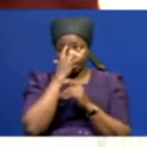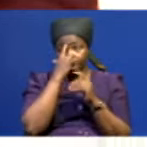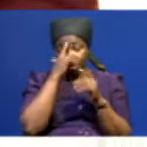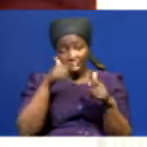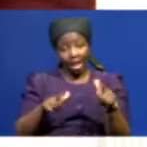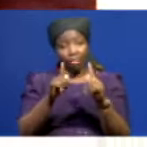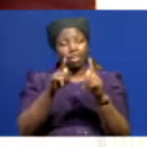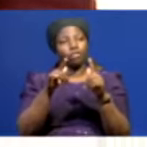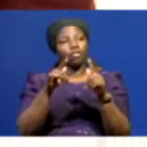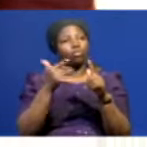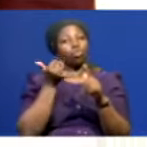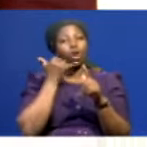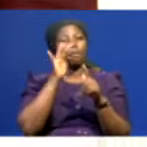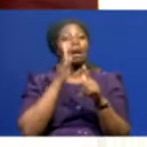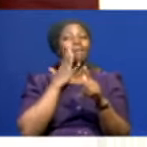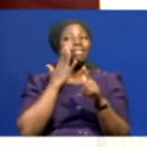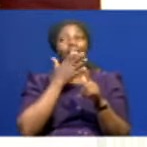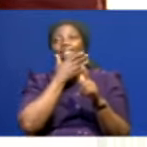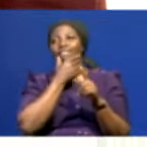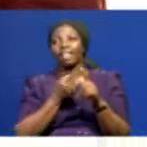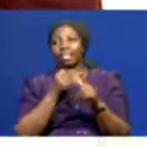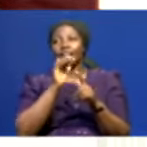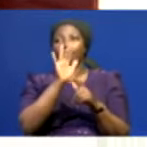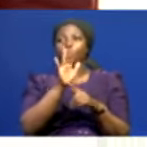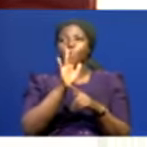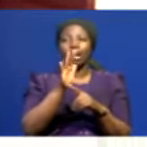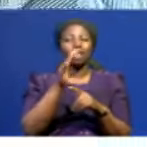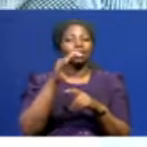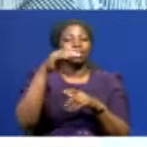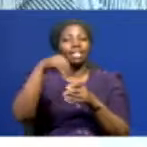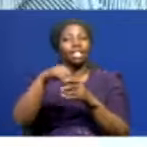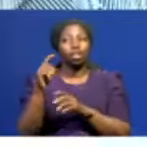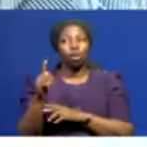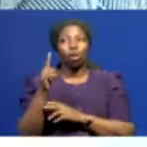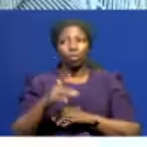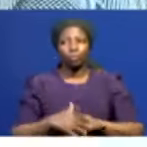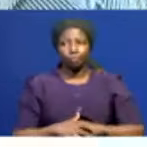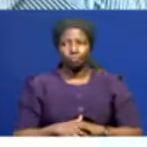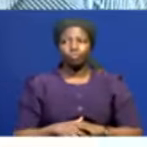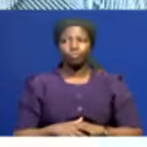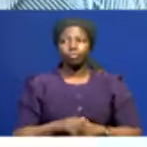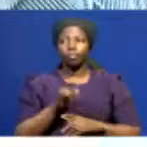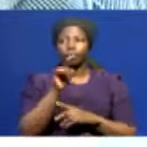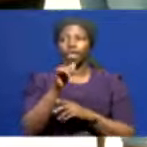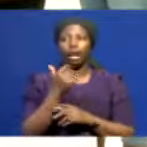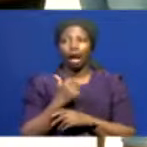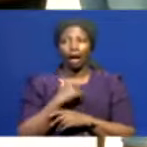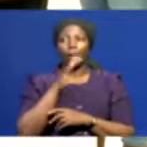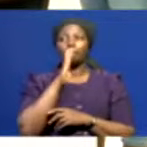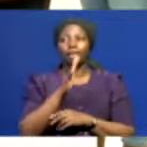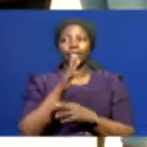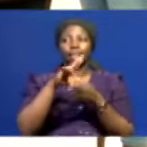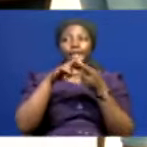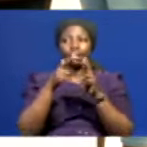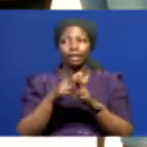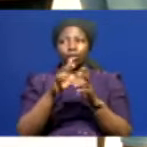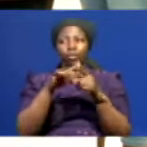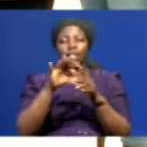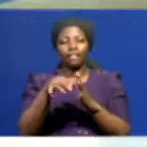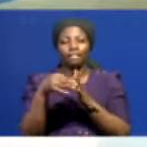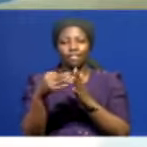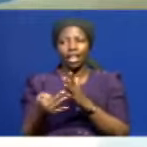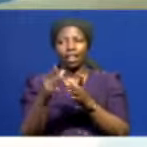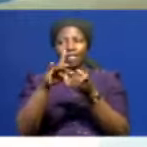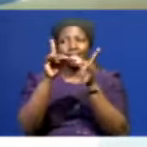your father, your boss, your mother-in-law. This has been partly attributed to the failure by data